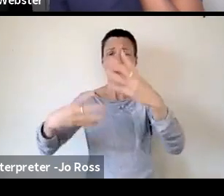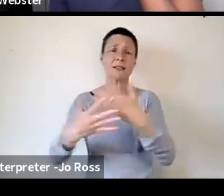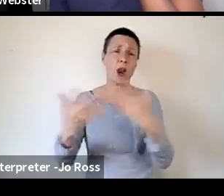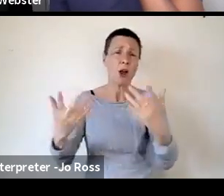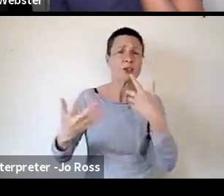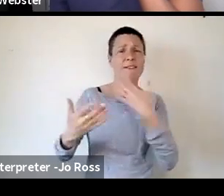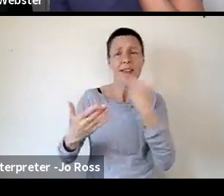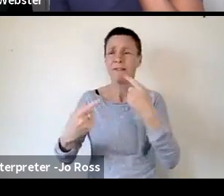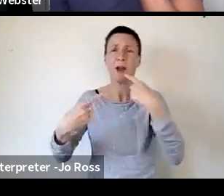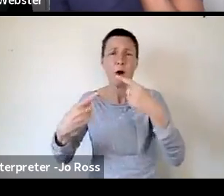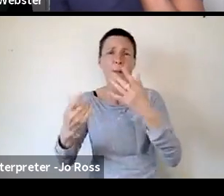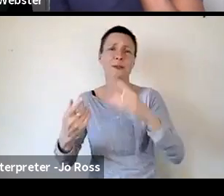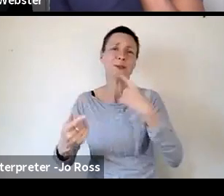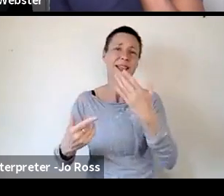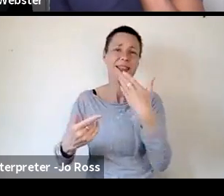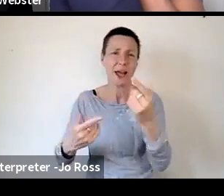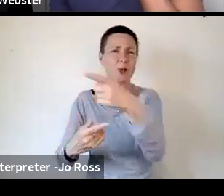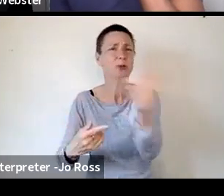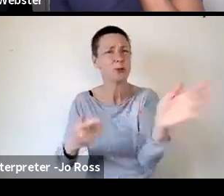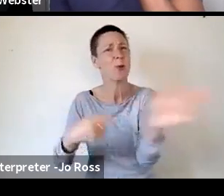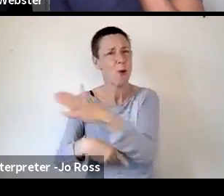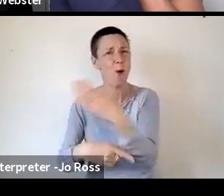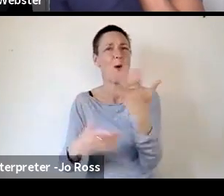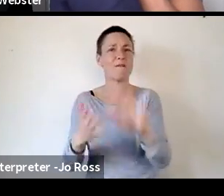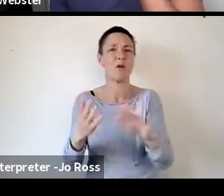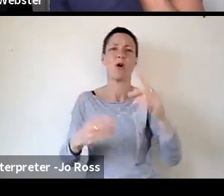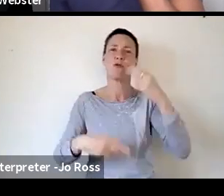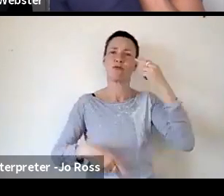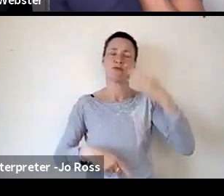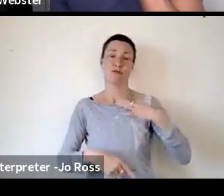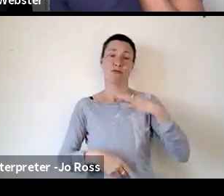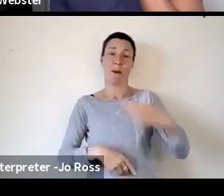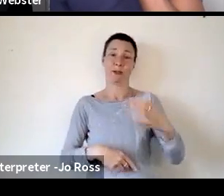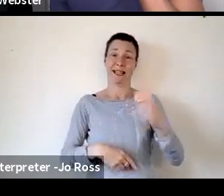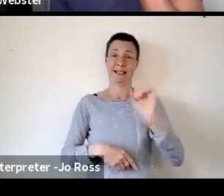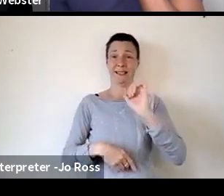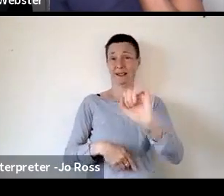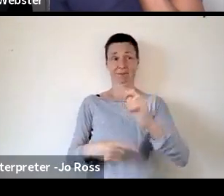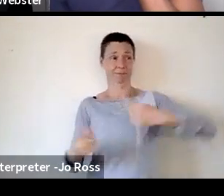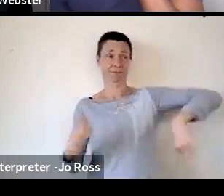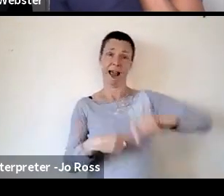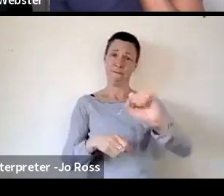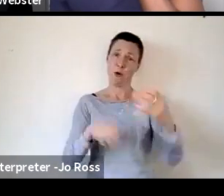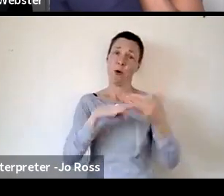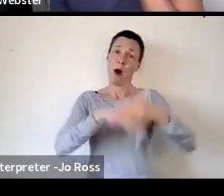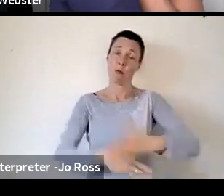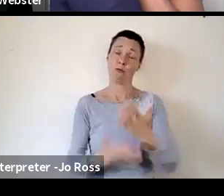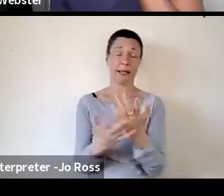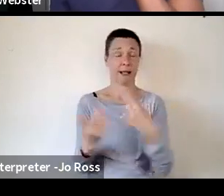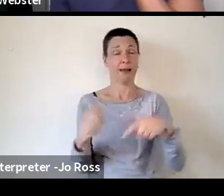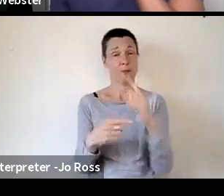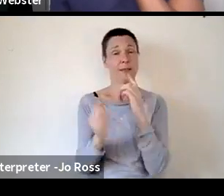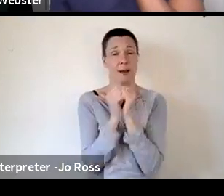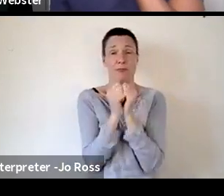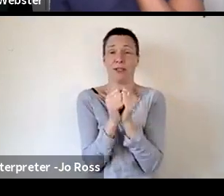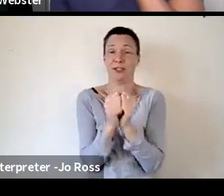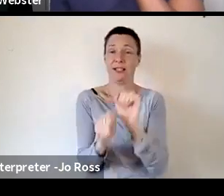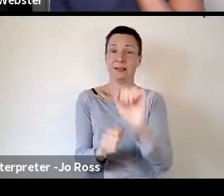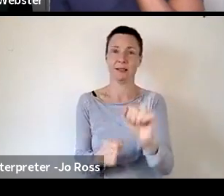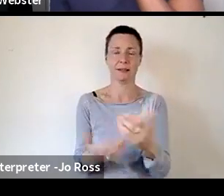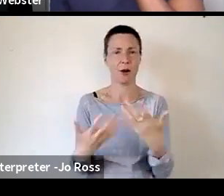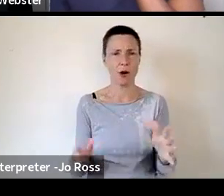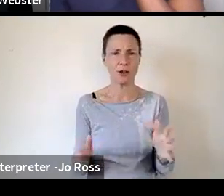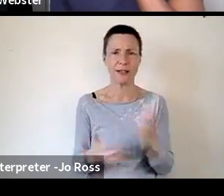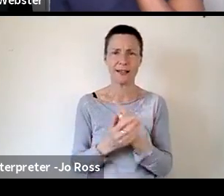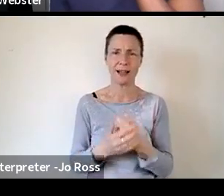stuff coming in to say thank you to you all for representing them and for your hard work. It really is appreciated. So gosh, that was kind